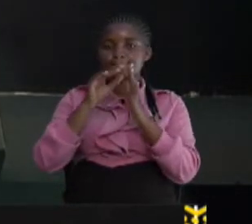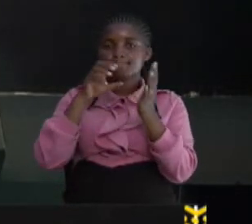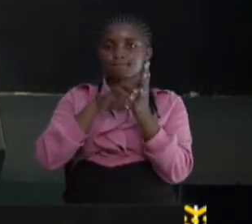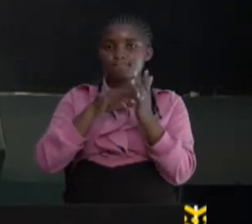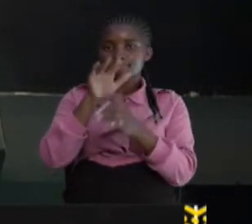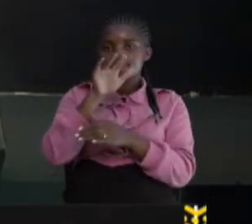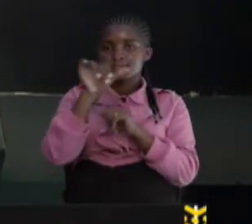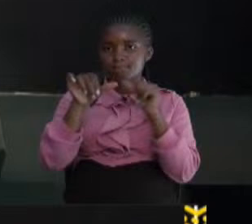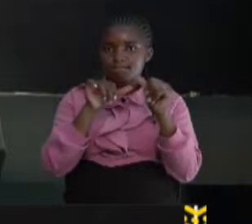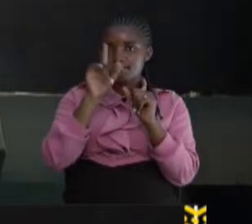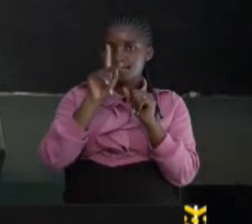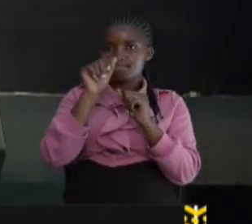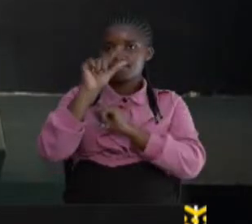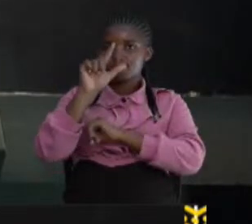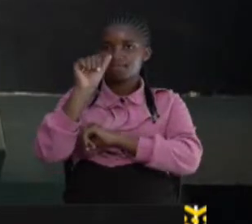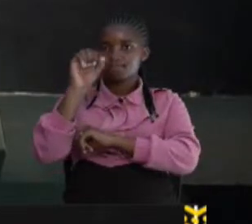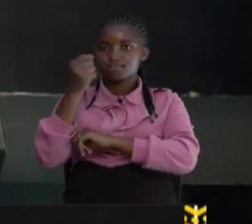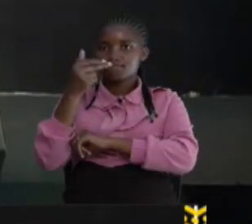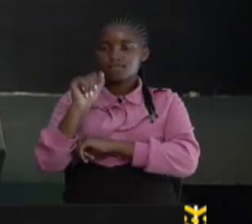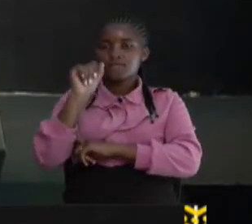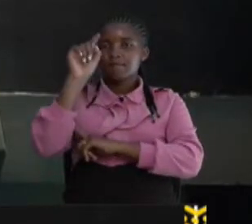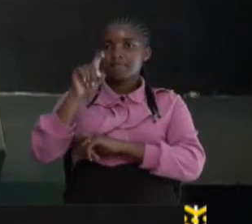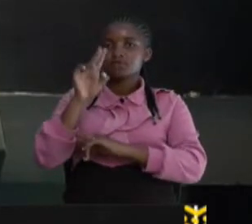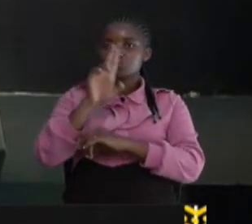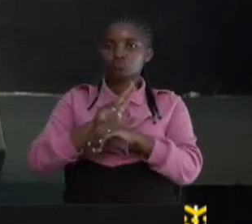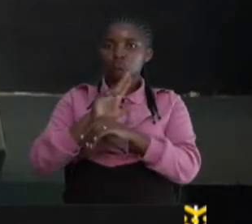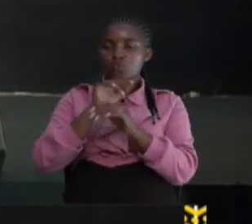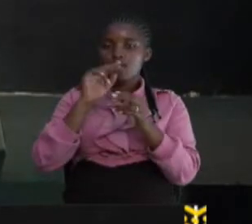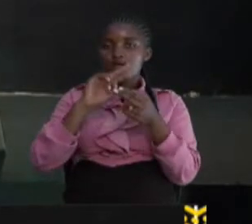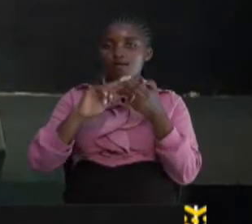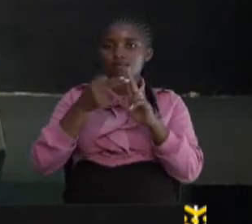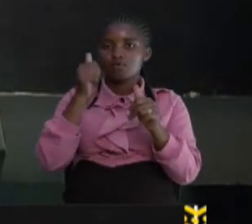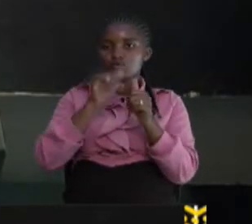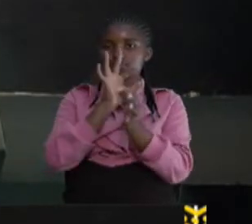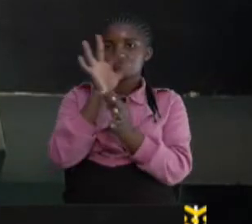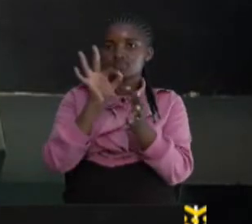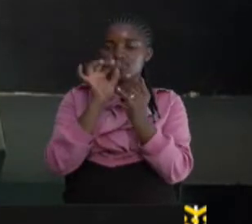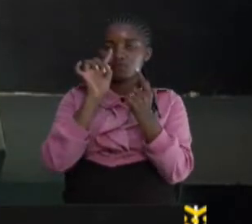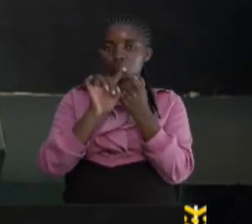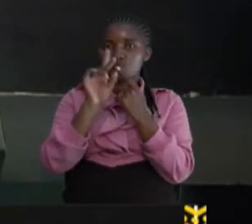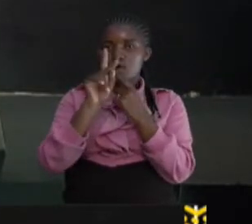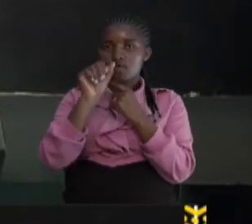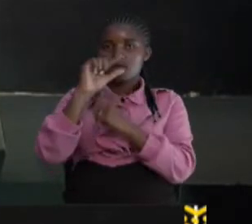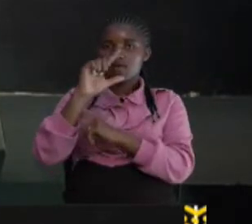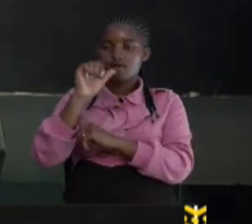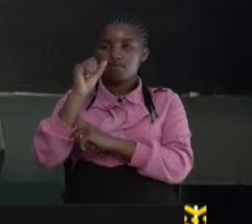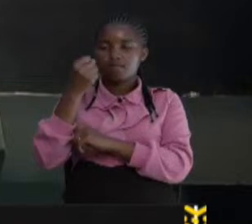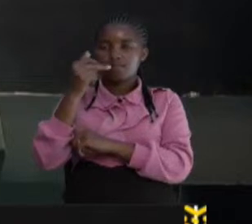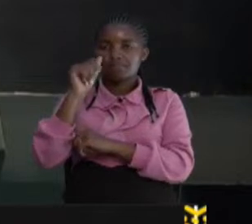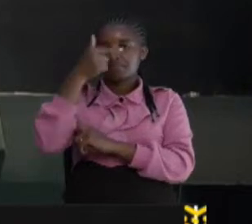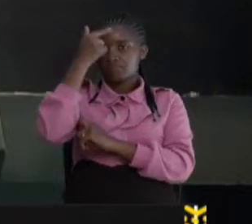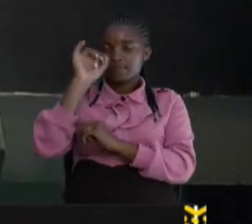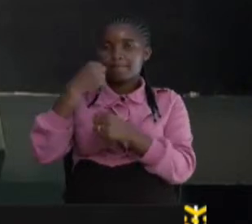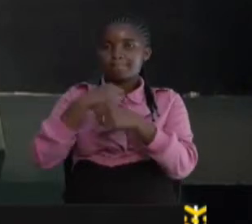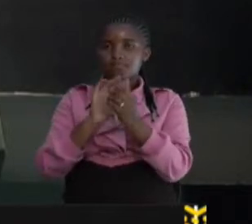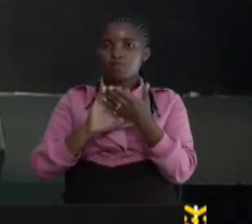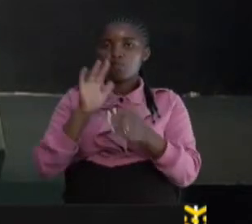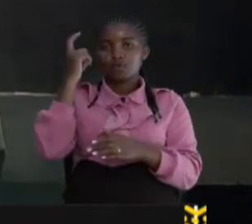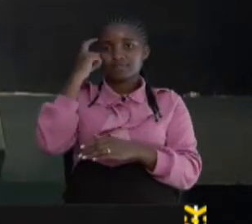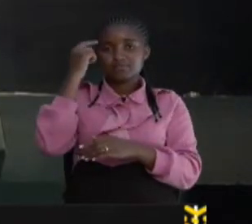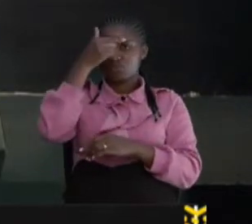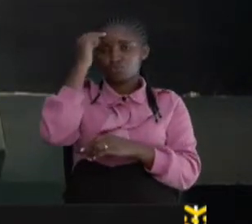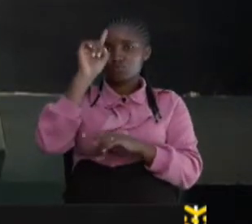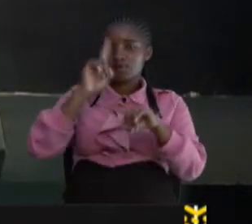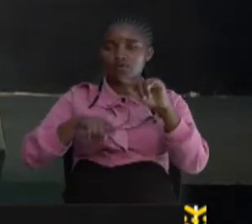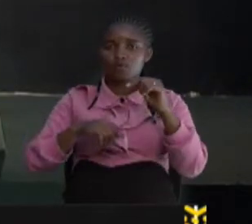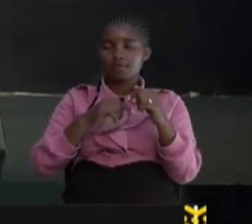about Kalasha on TikTok, you should use the hashtag that is specific to Kalasha, which makes more sense because you can't be at